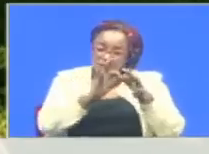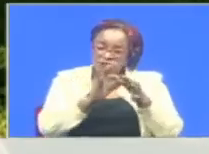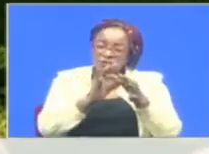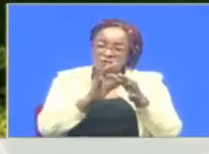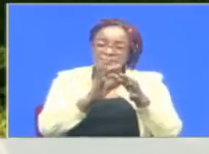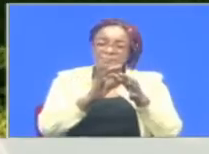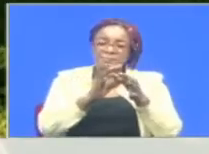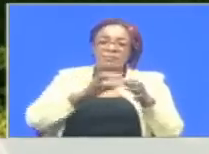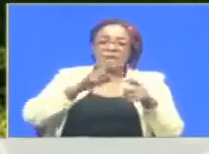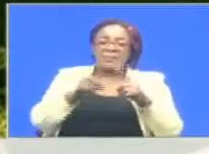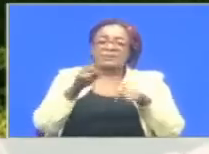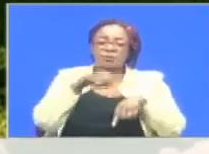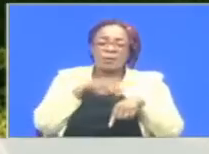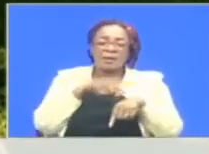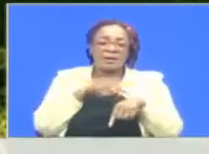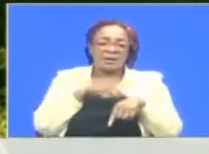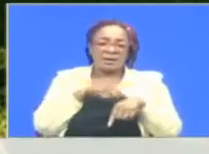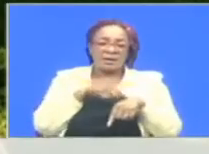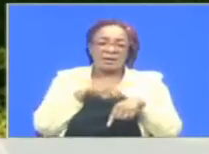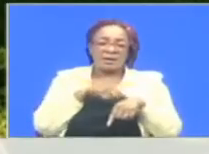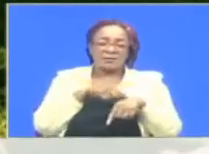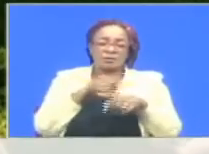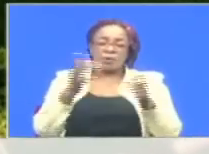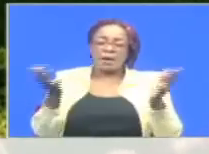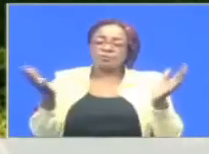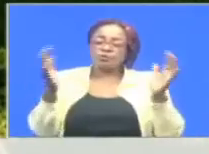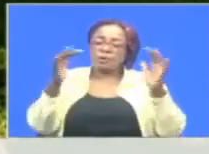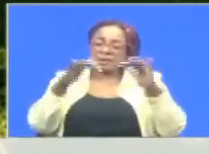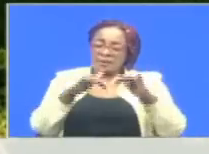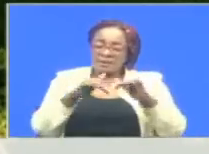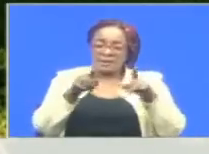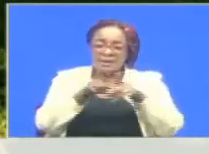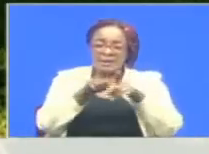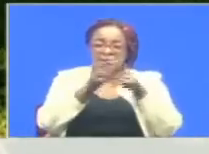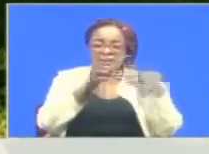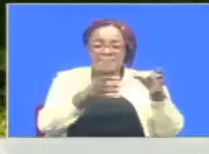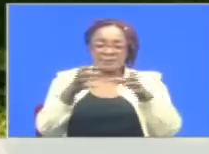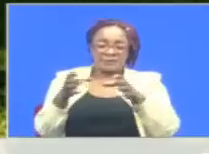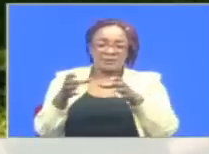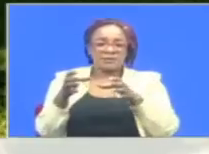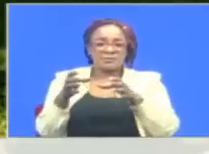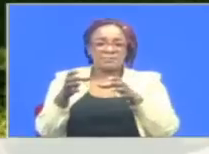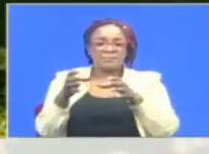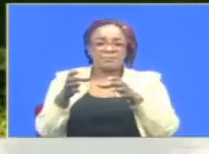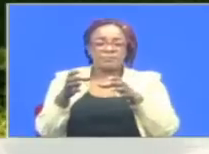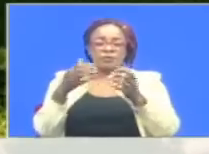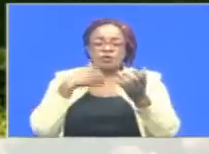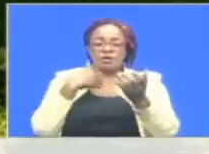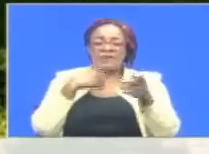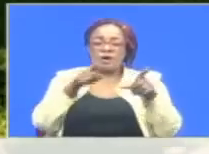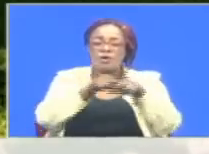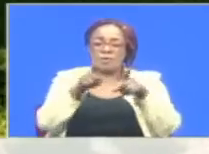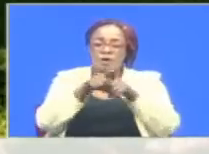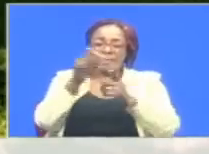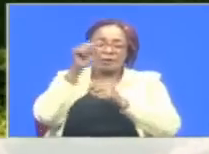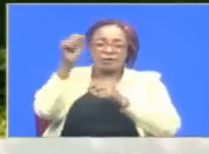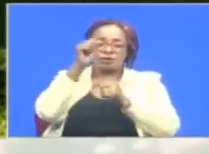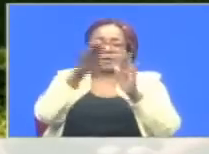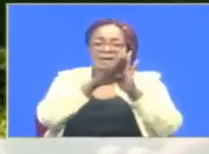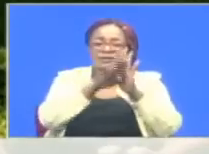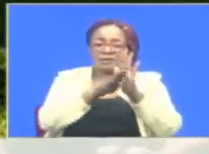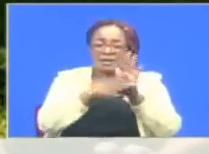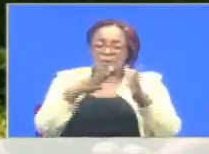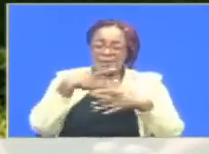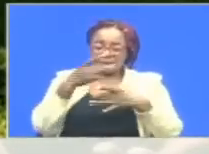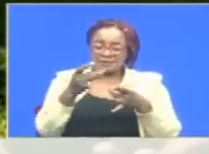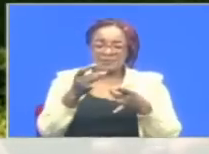That one, when you come together as parties to pursue a common political agenda and political